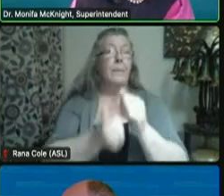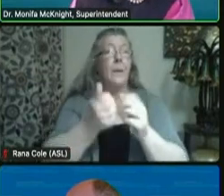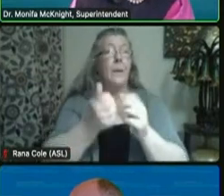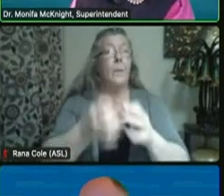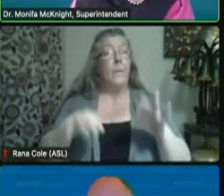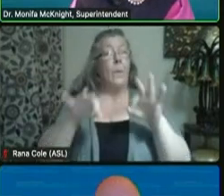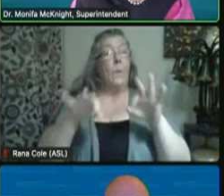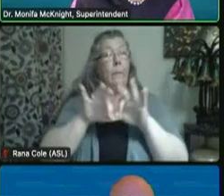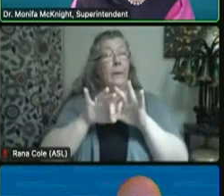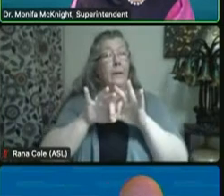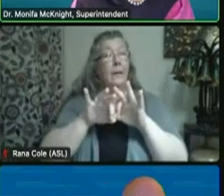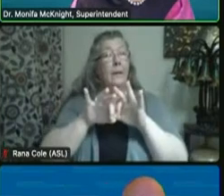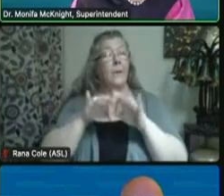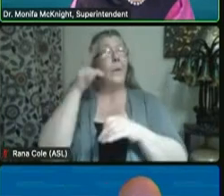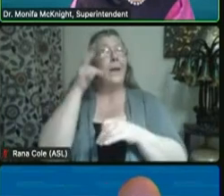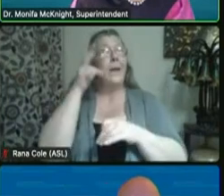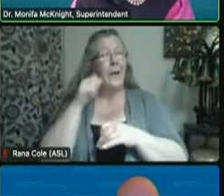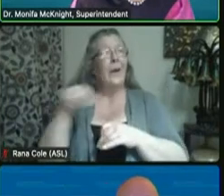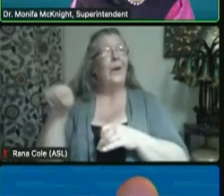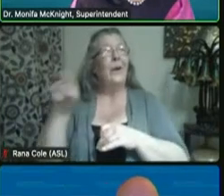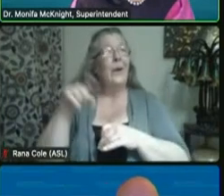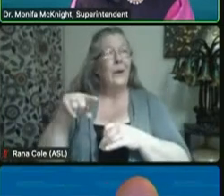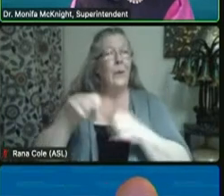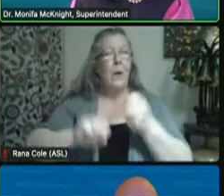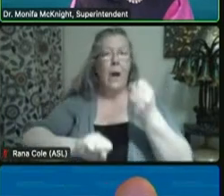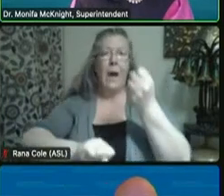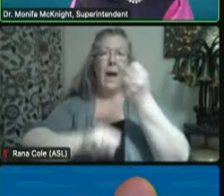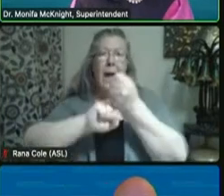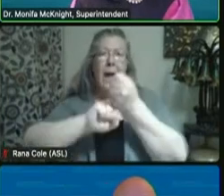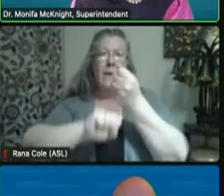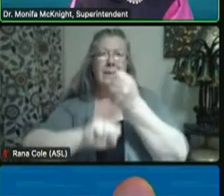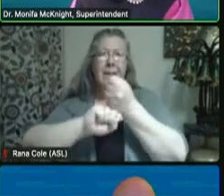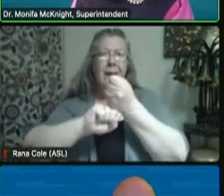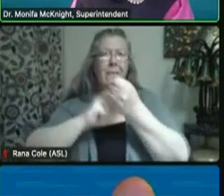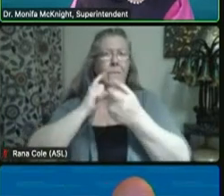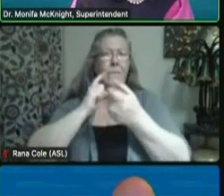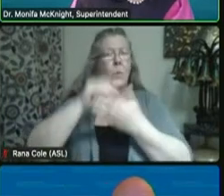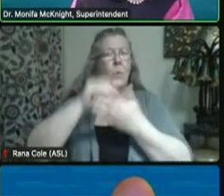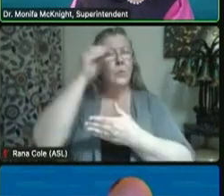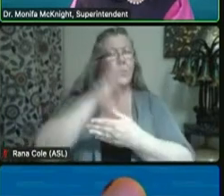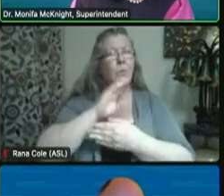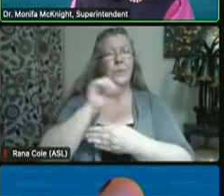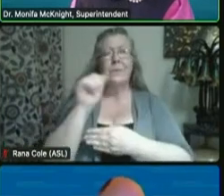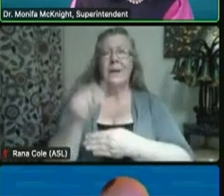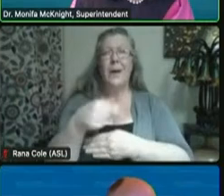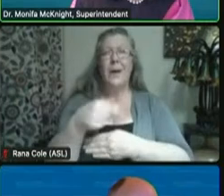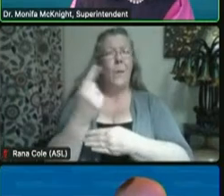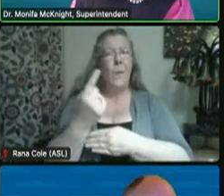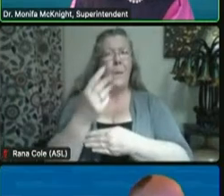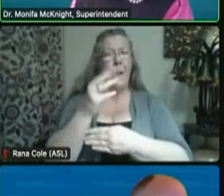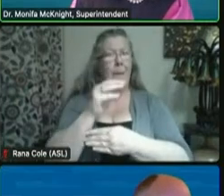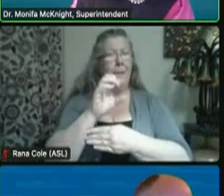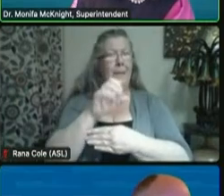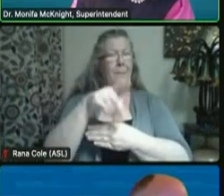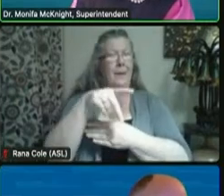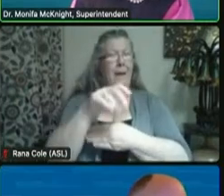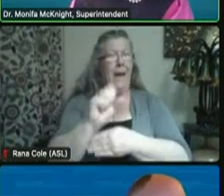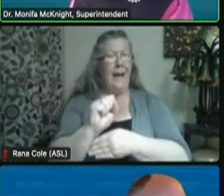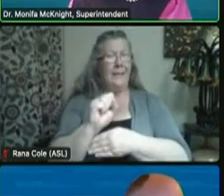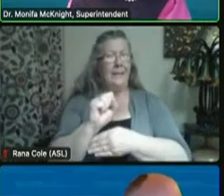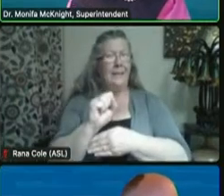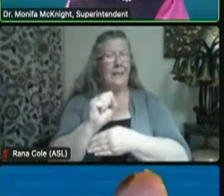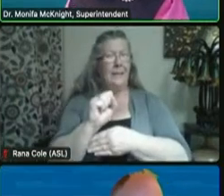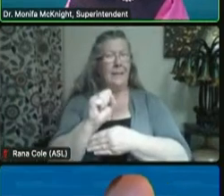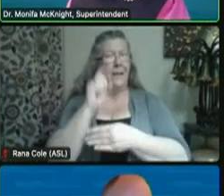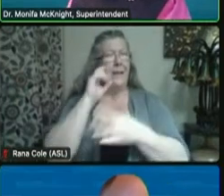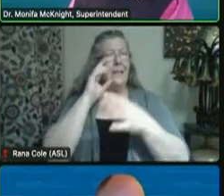heard. Advocating for our students doesn't mean that it rests solely with MCPS and the Board of Education. Ultimately, the decision for funding is approved